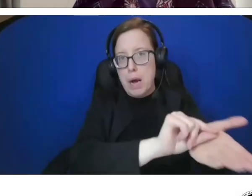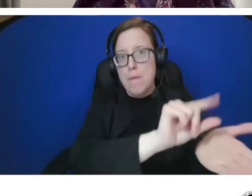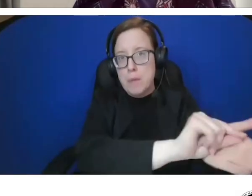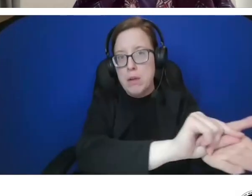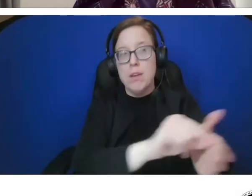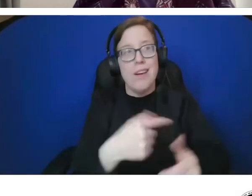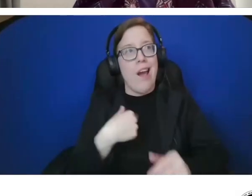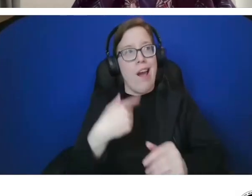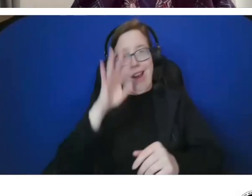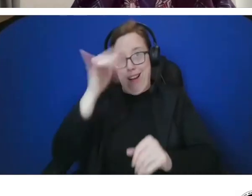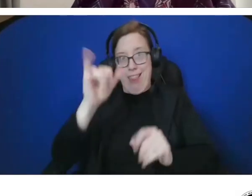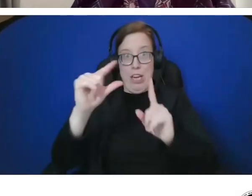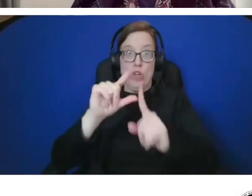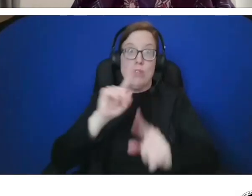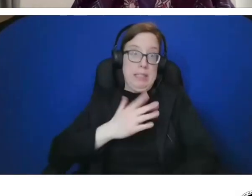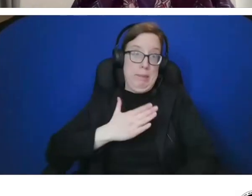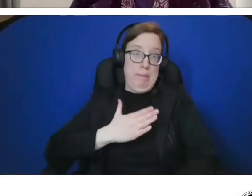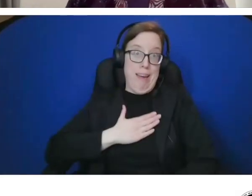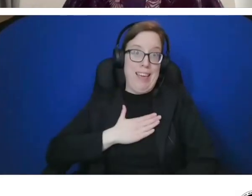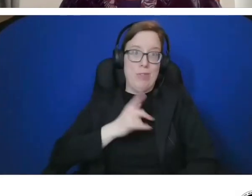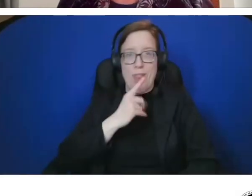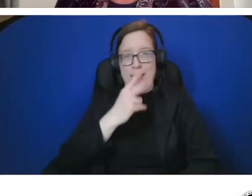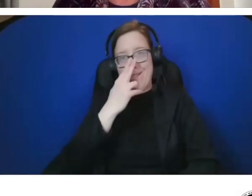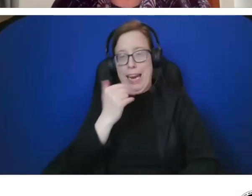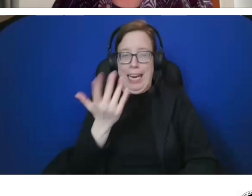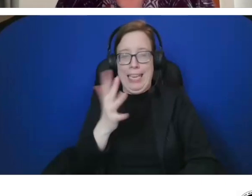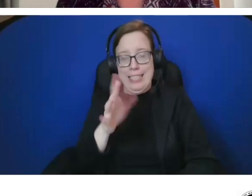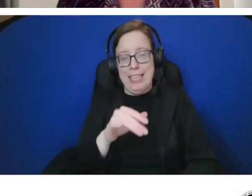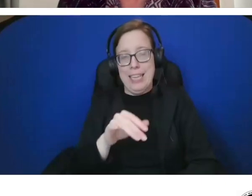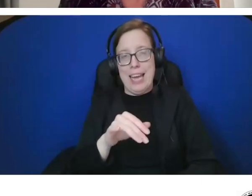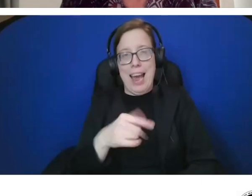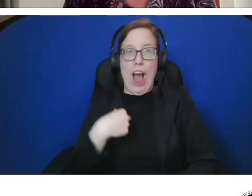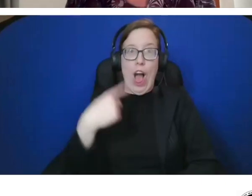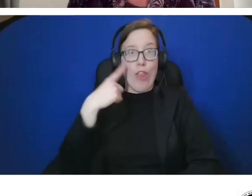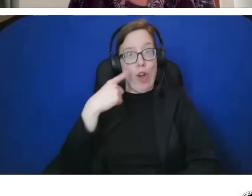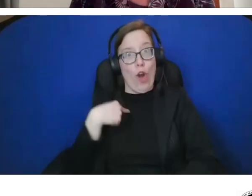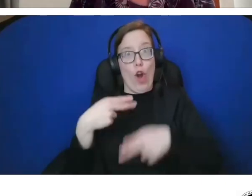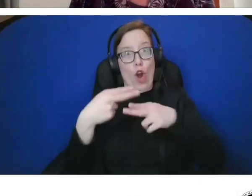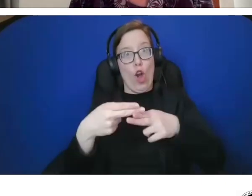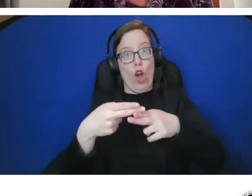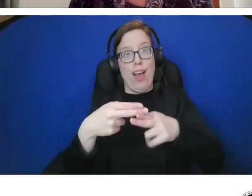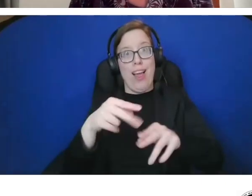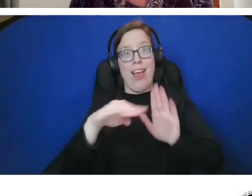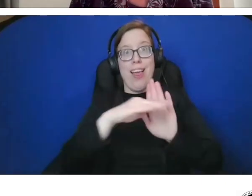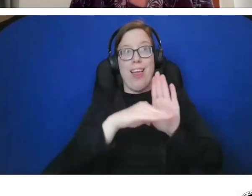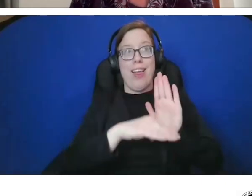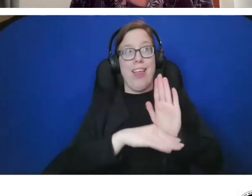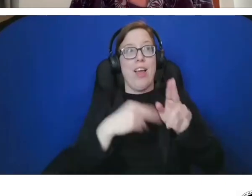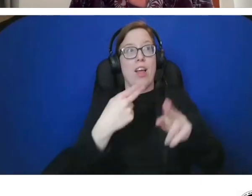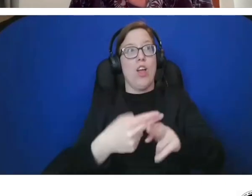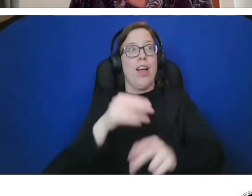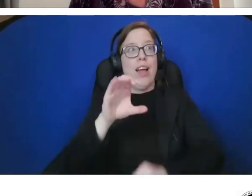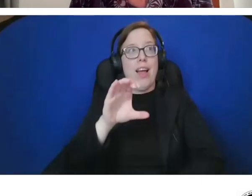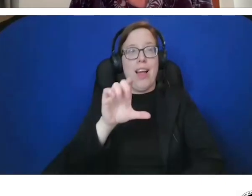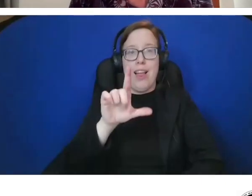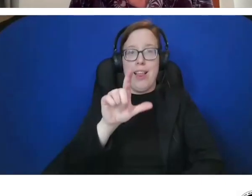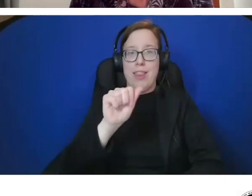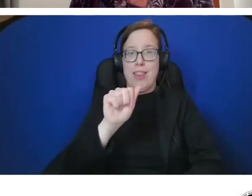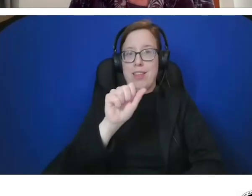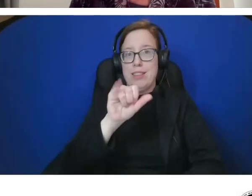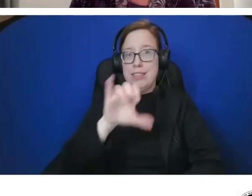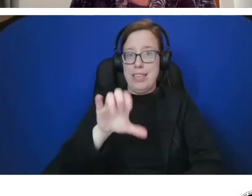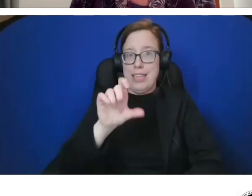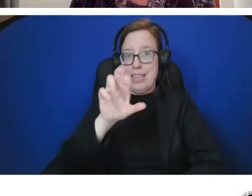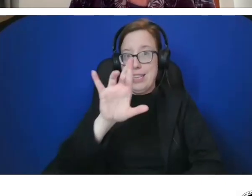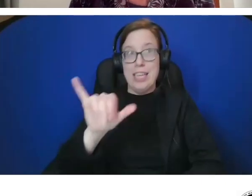I came up with this term. It is mine. It's kind of funny that way. I just thought I would call certain lessons classic literacy